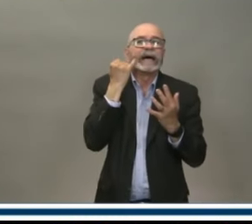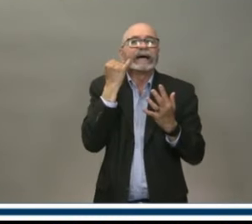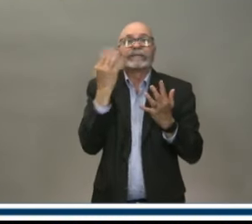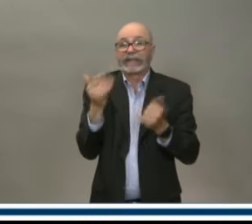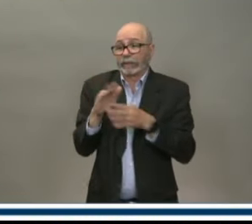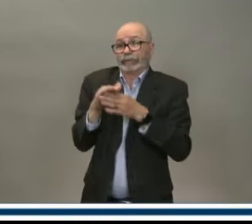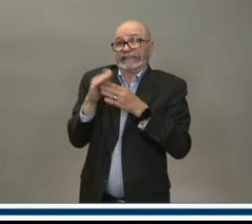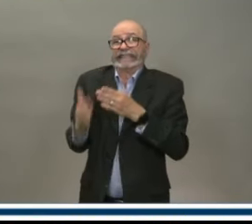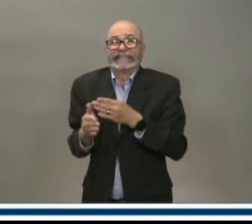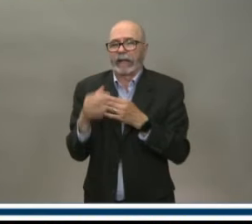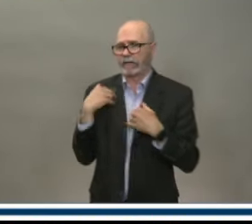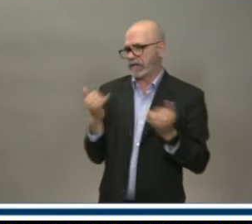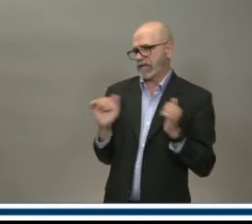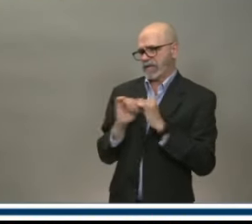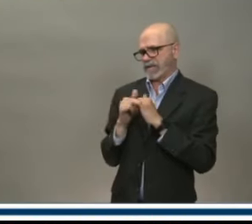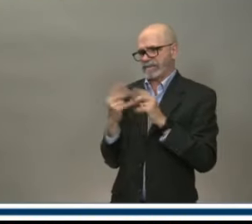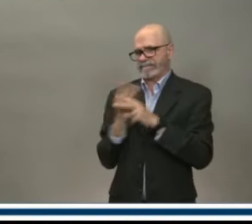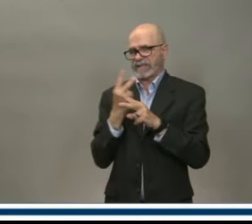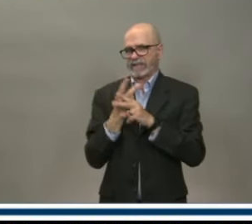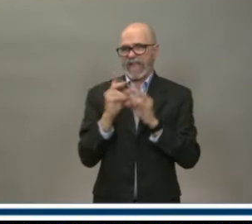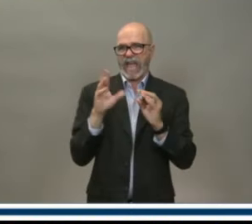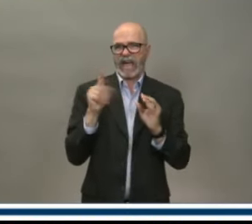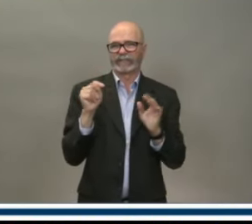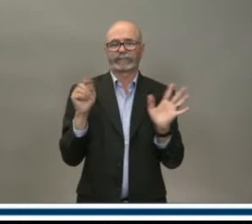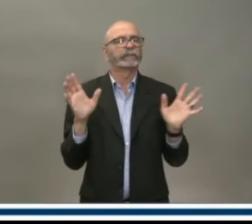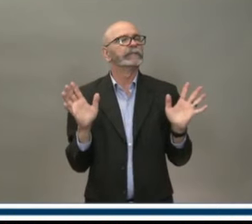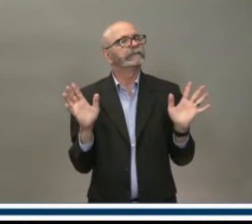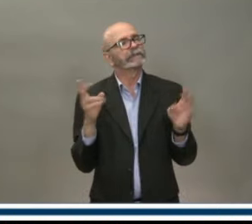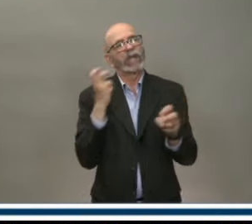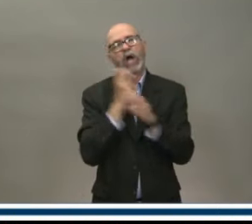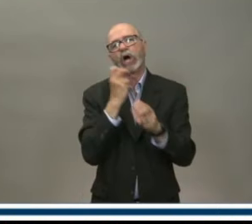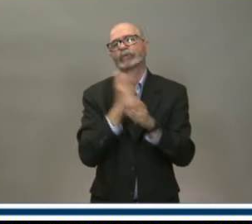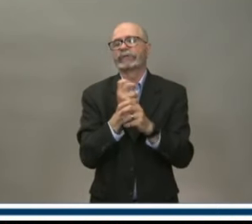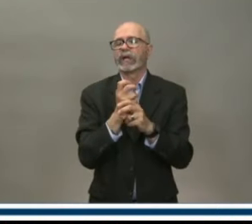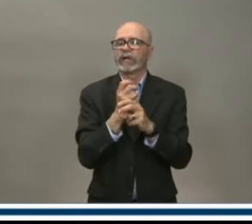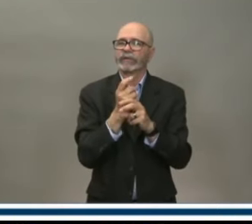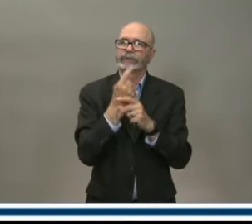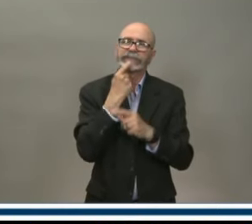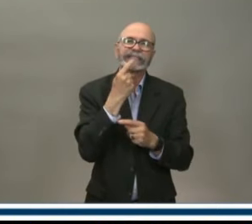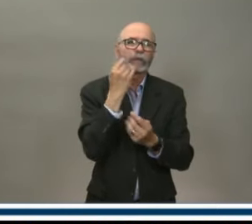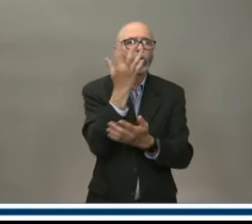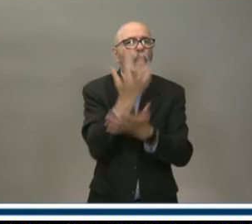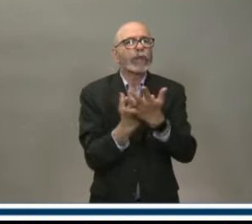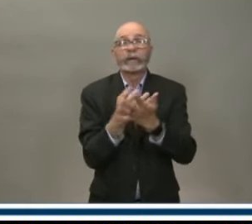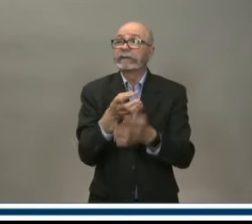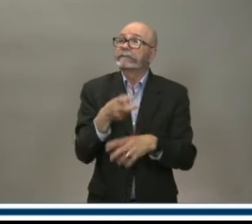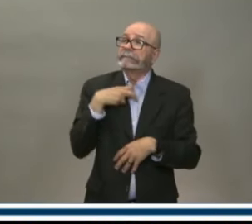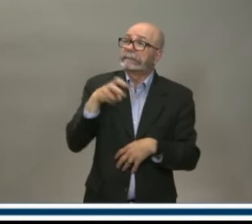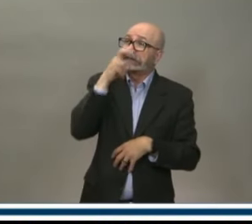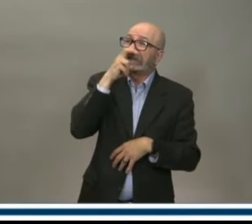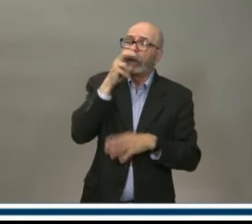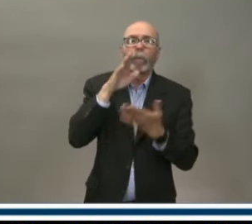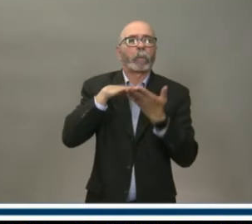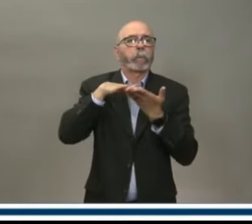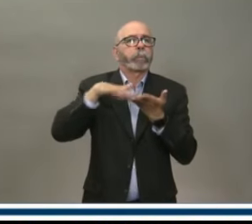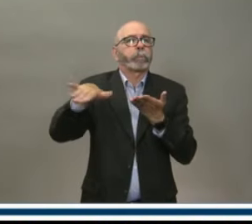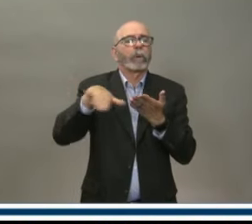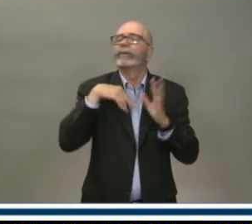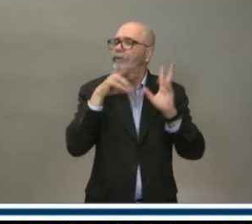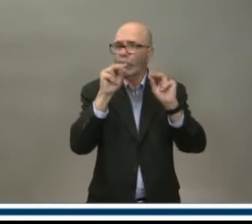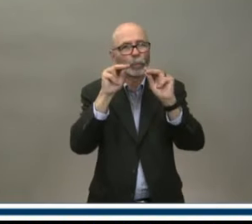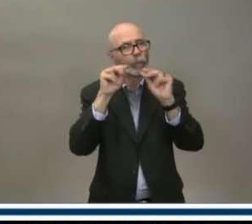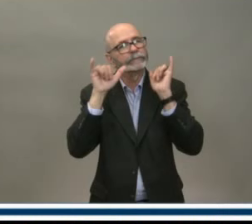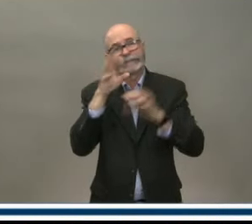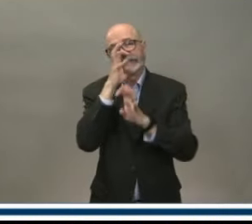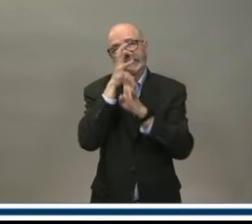that, it's still way too early to talk about it loosening up restrictions for the reasons I outlined earlier. We still have a lot of people that